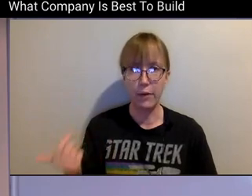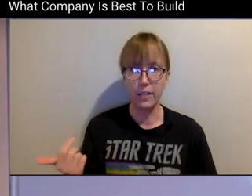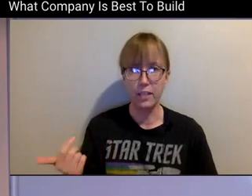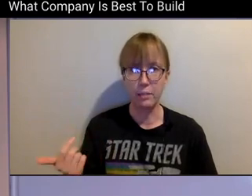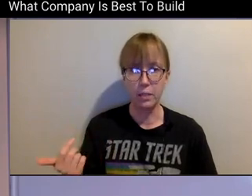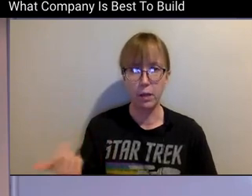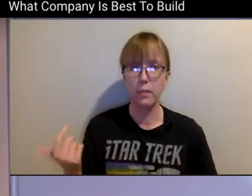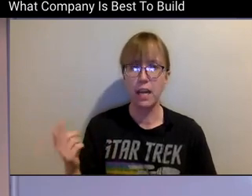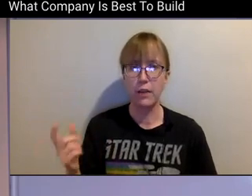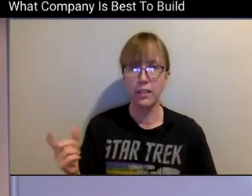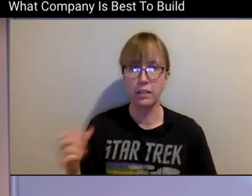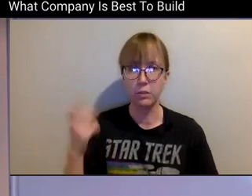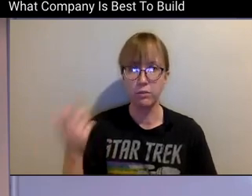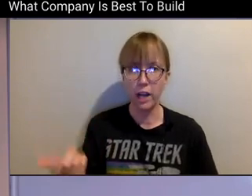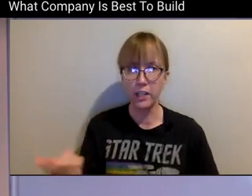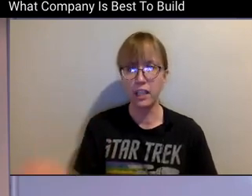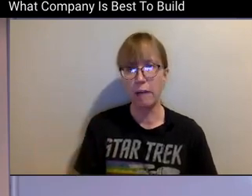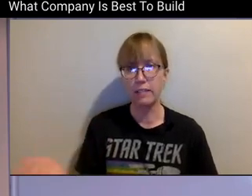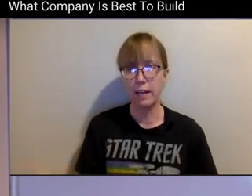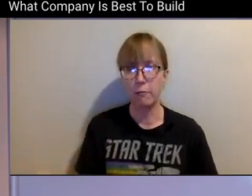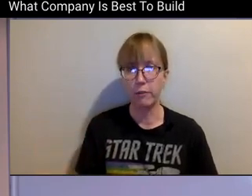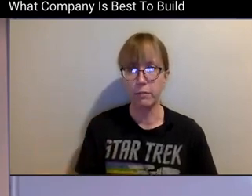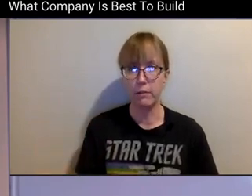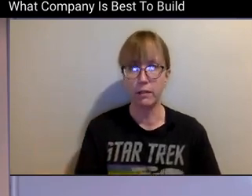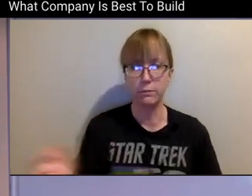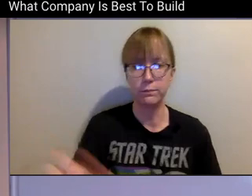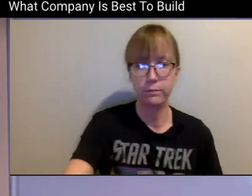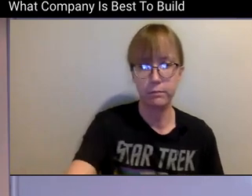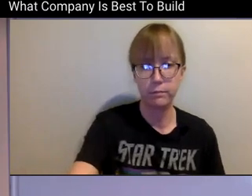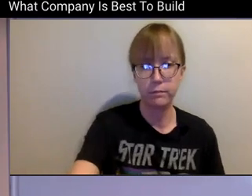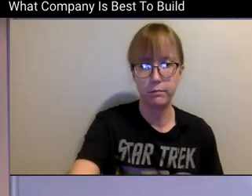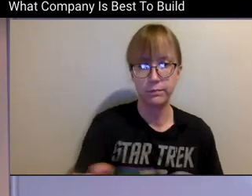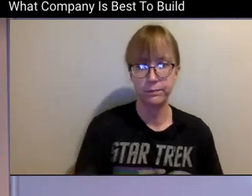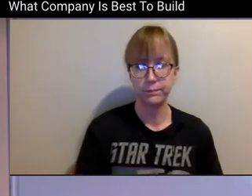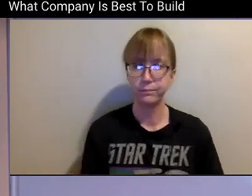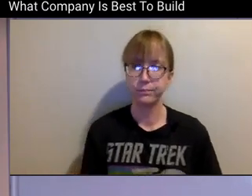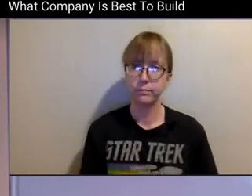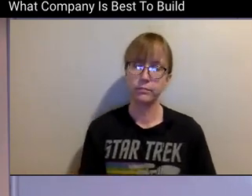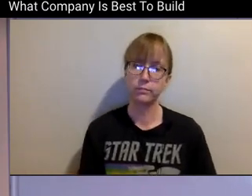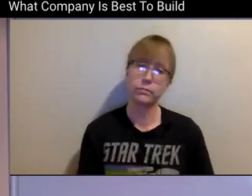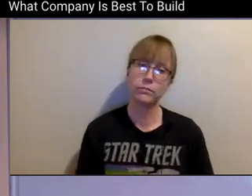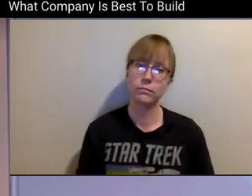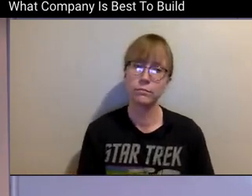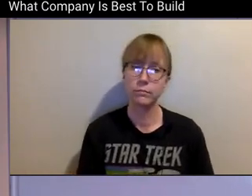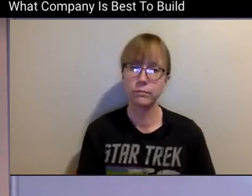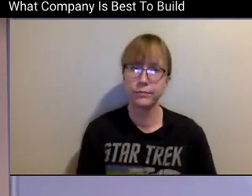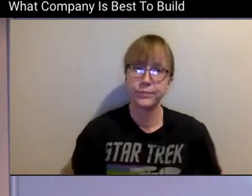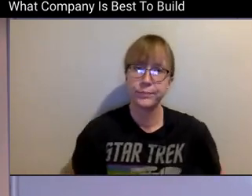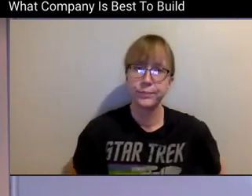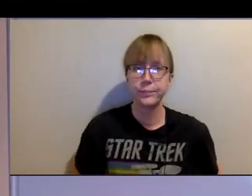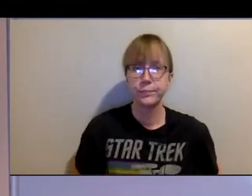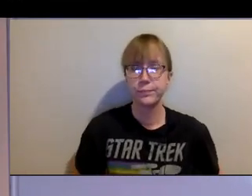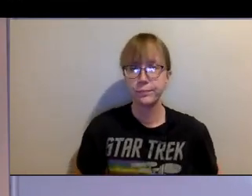see how the system is corrupt and how the system is fraudulent and how it's set up for them to fail. And you don't want to be known for the person who's